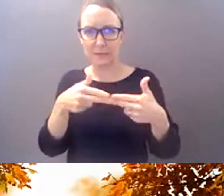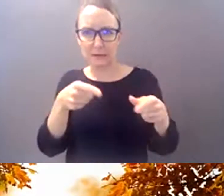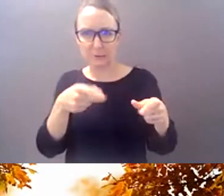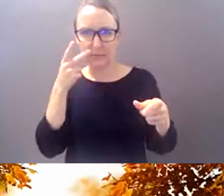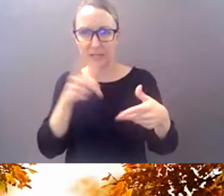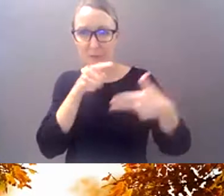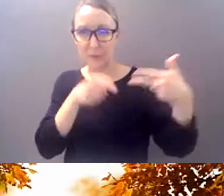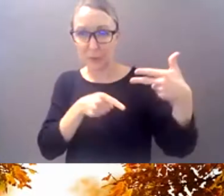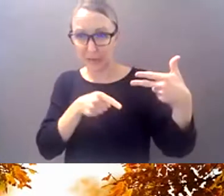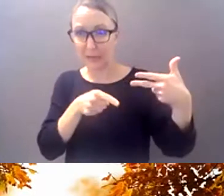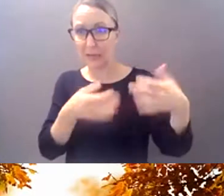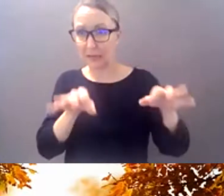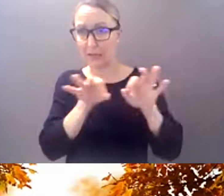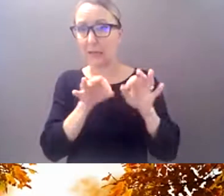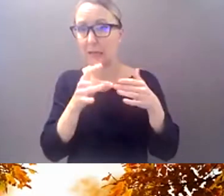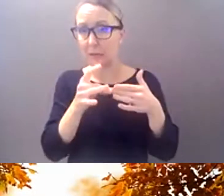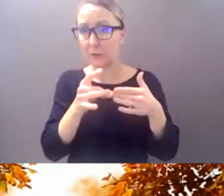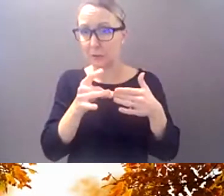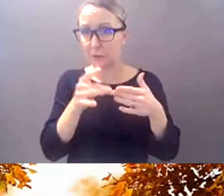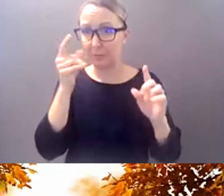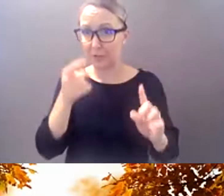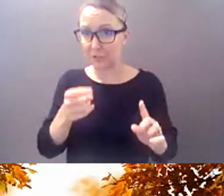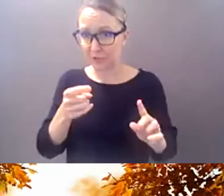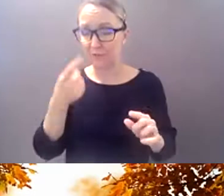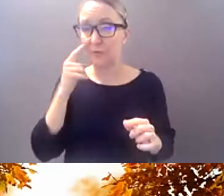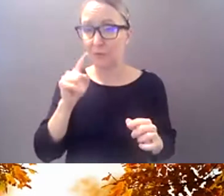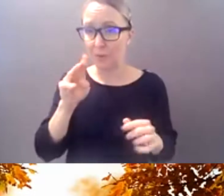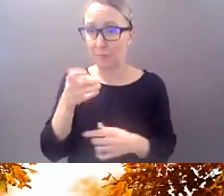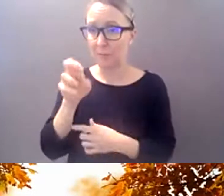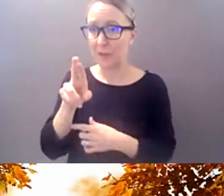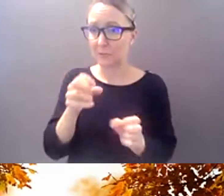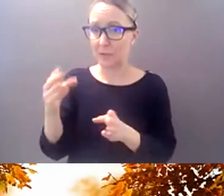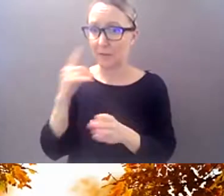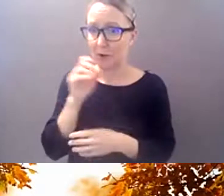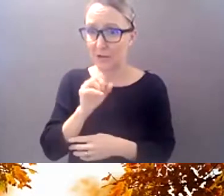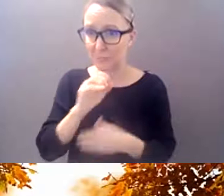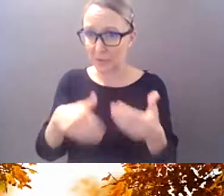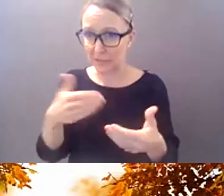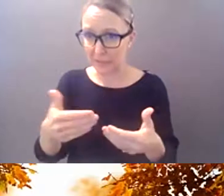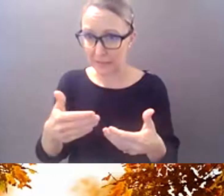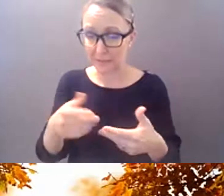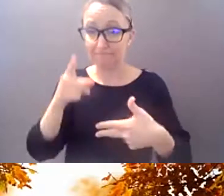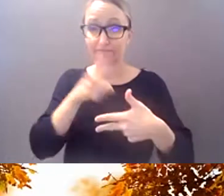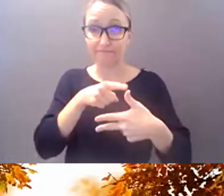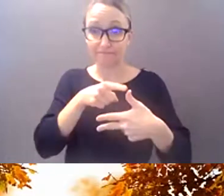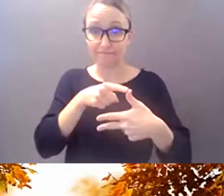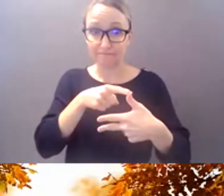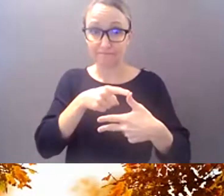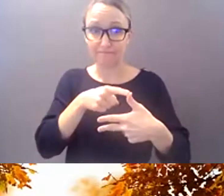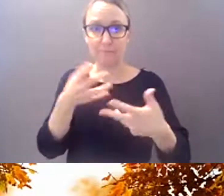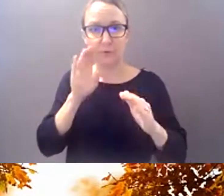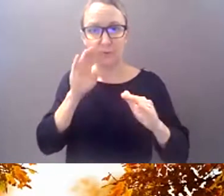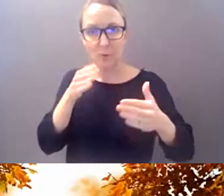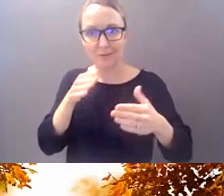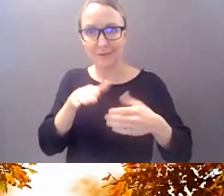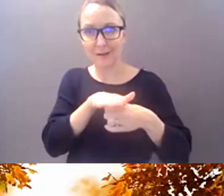leadership initiatives that were called out in the master plan for aging process. The first is to focus on area